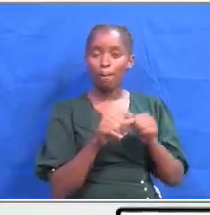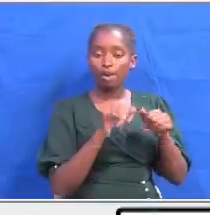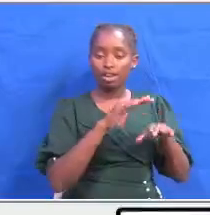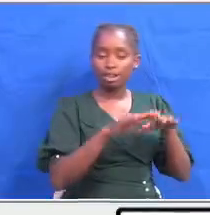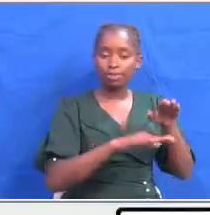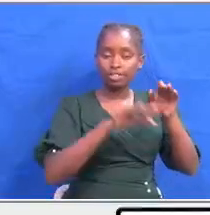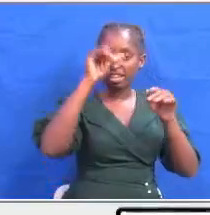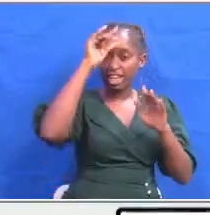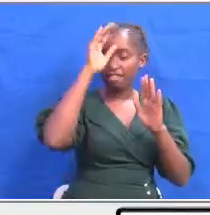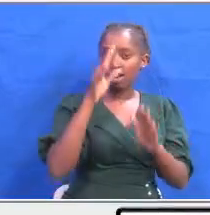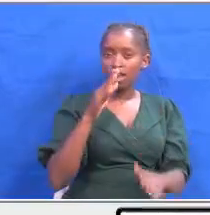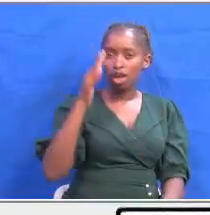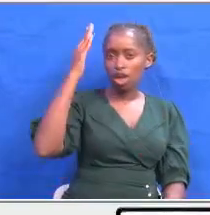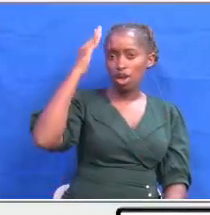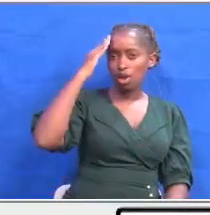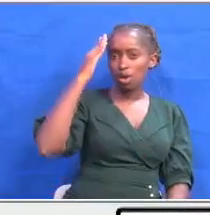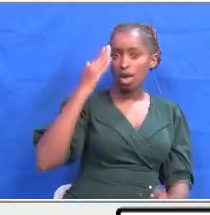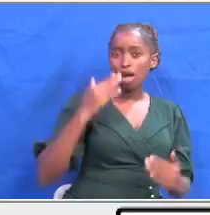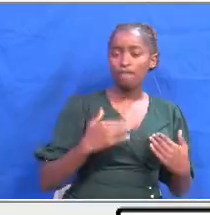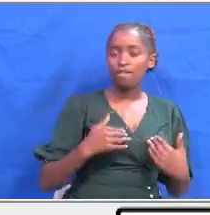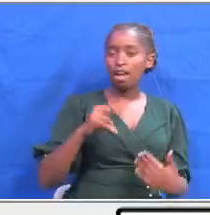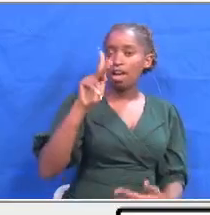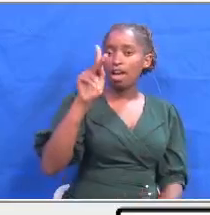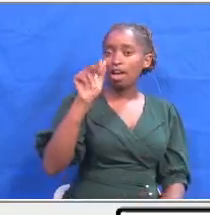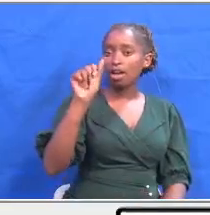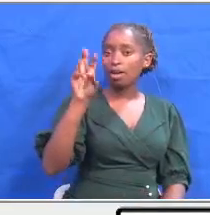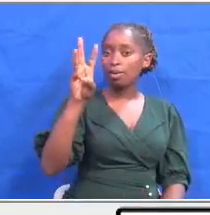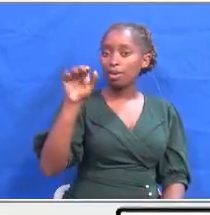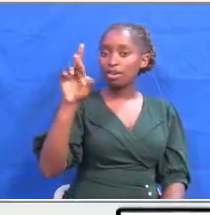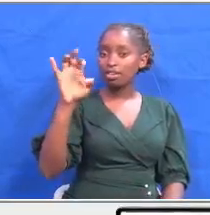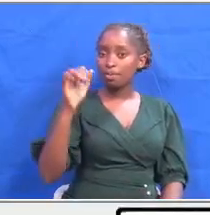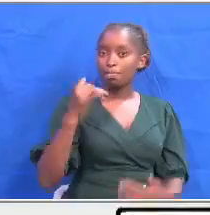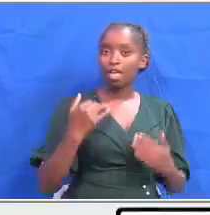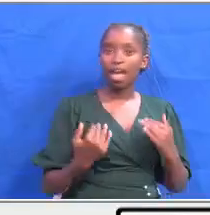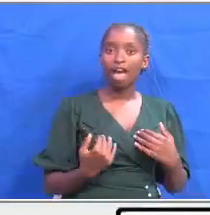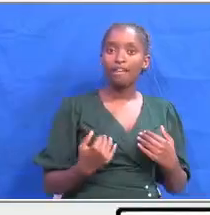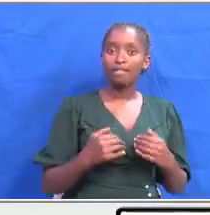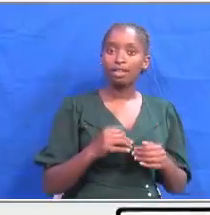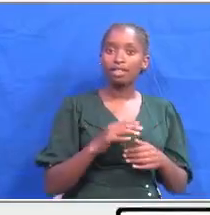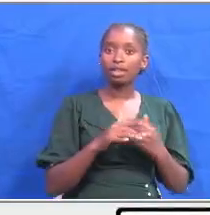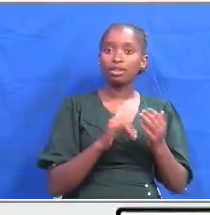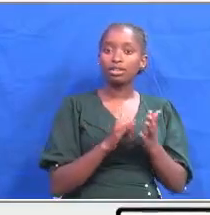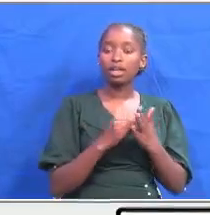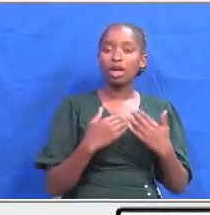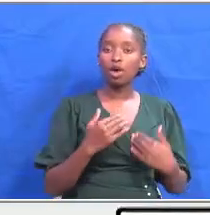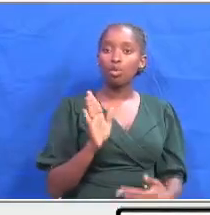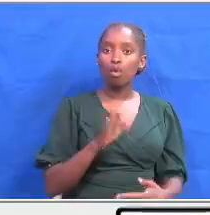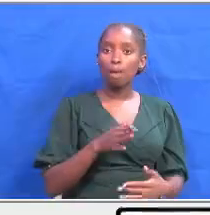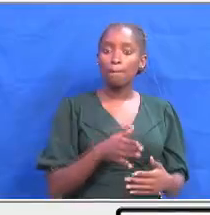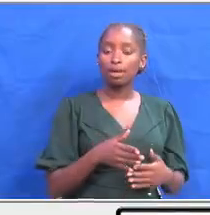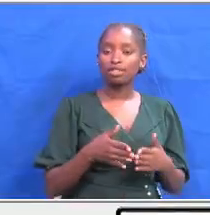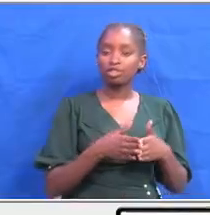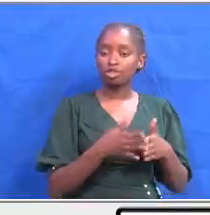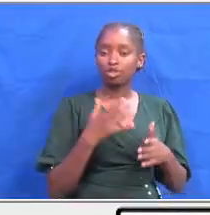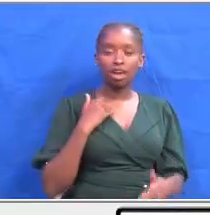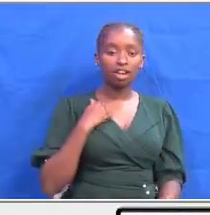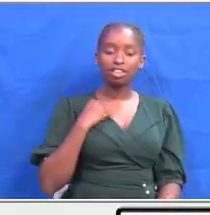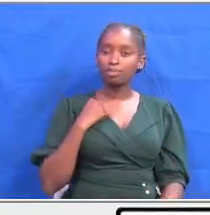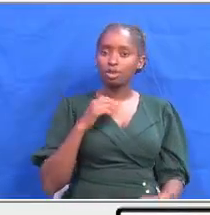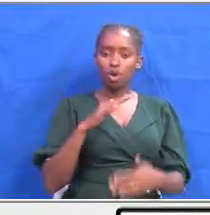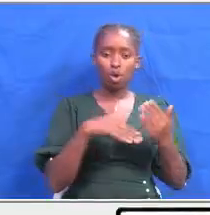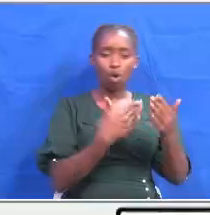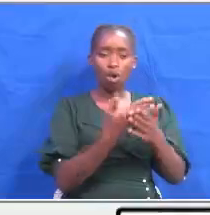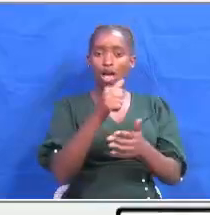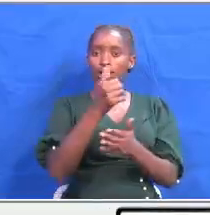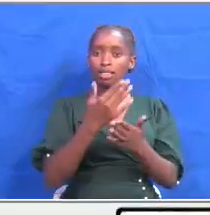Do you forget that Kawira Mongaza survived on that emotional aspect of women's sexual harassment? Just that. Mm-hmm. Every other thing was forgotten. But the second